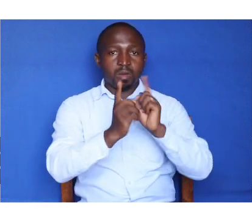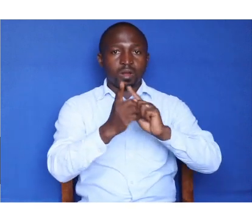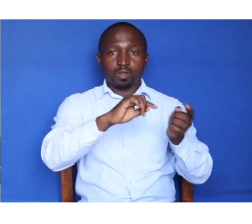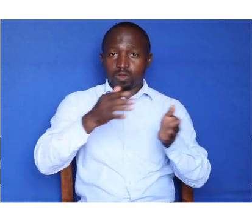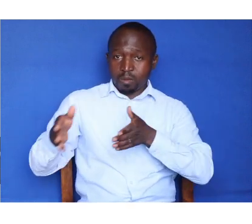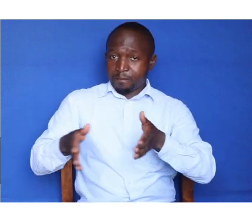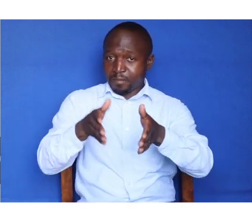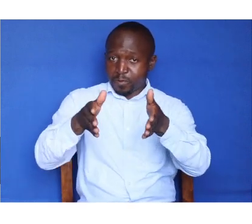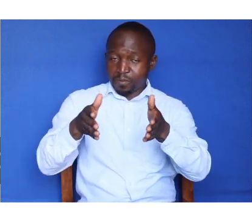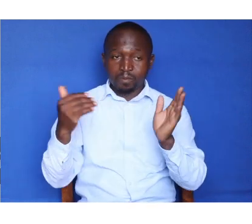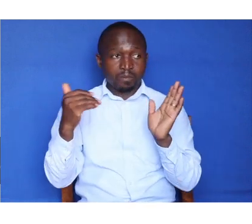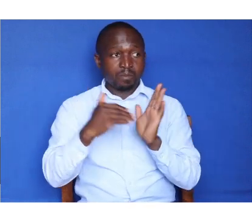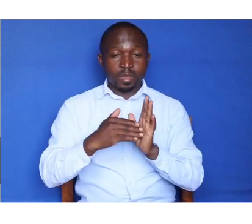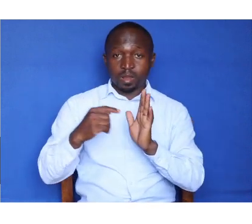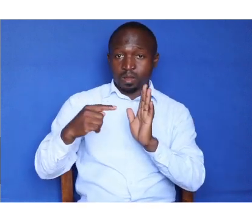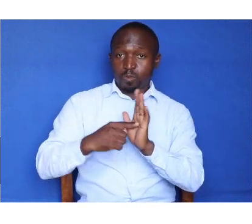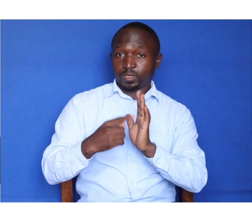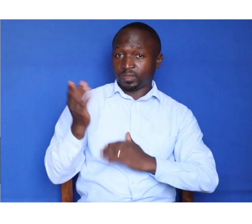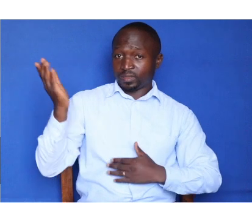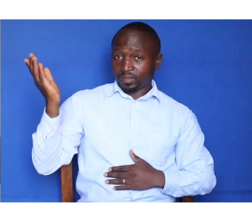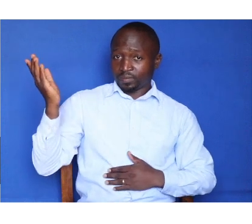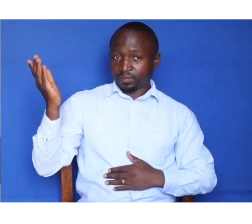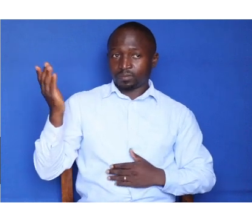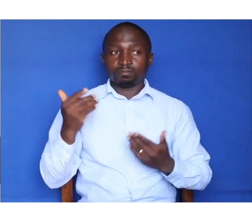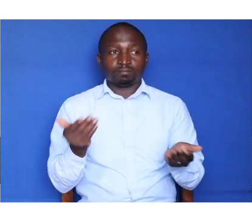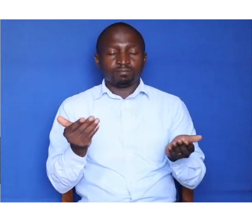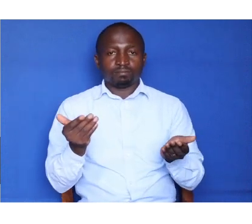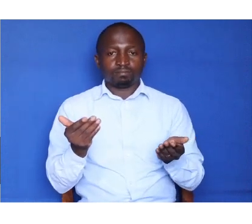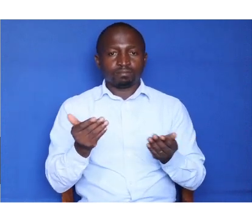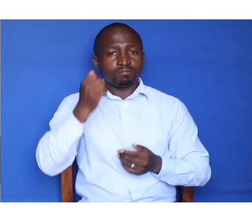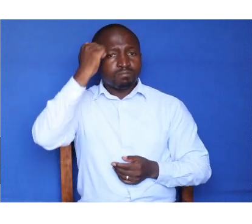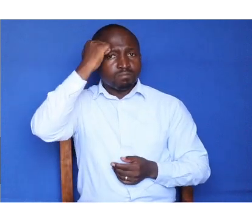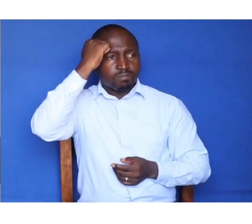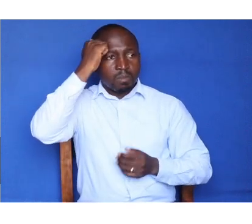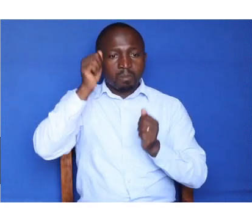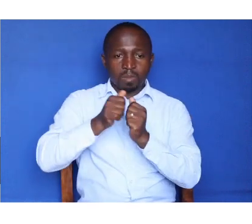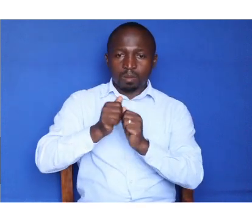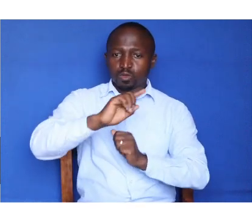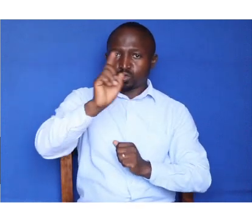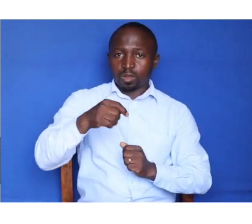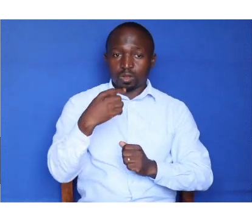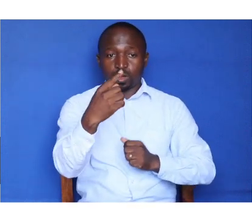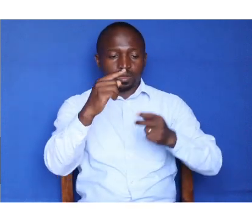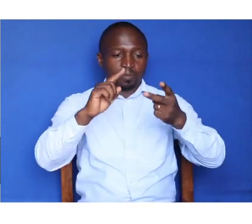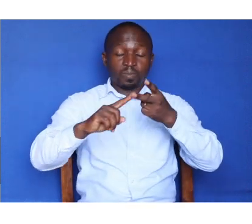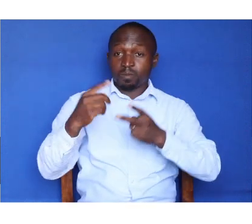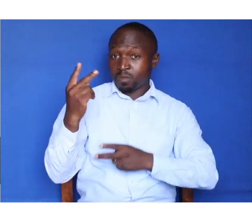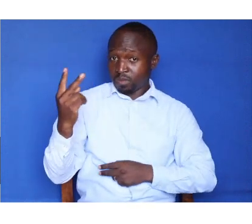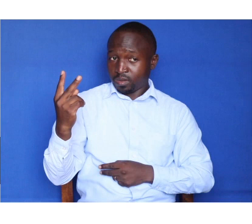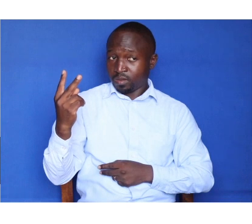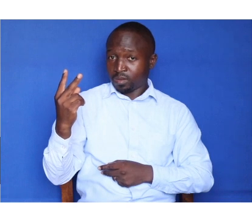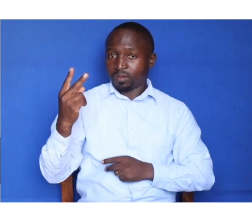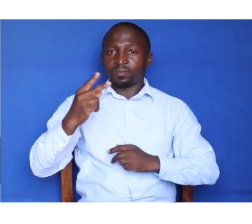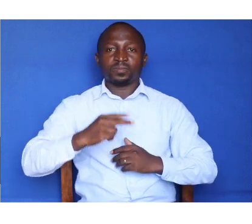My dear students, up to this extent, as we can regard to what we had with the question